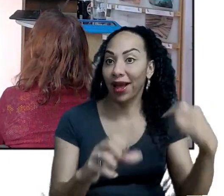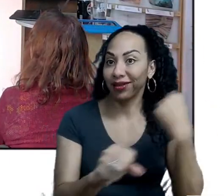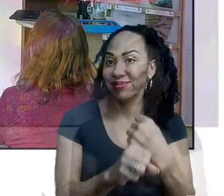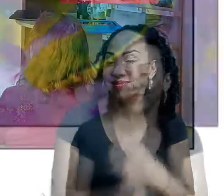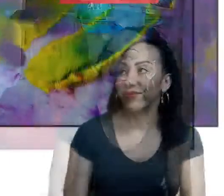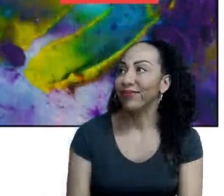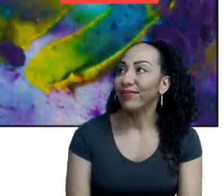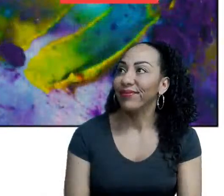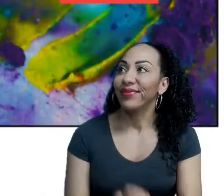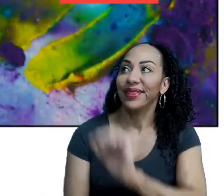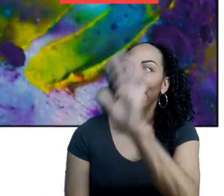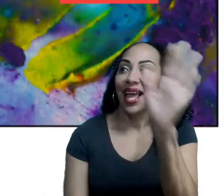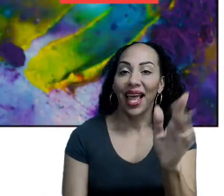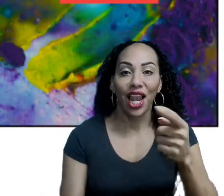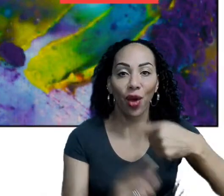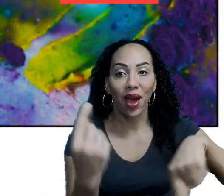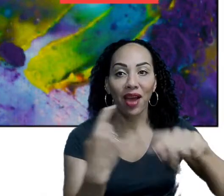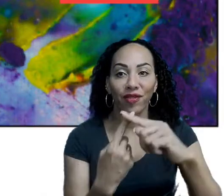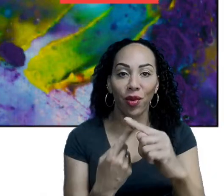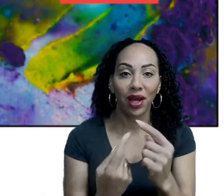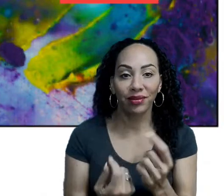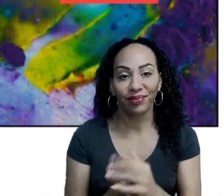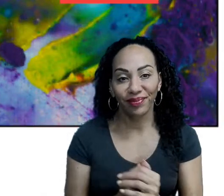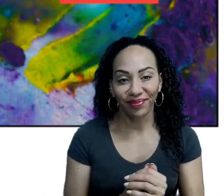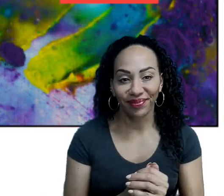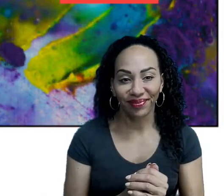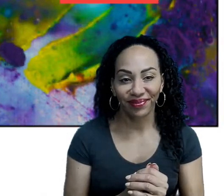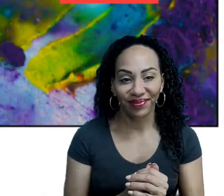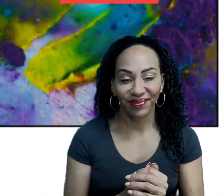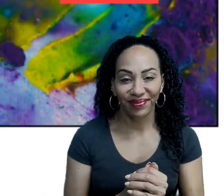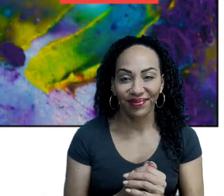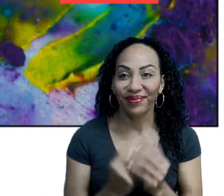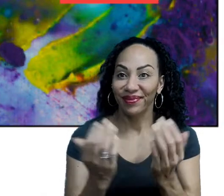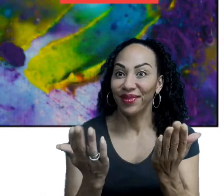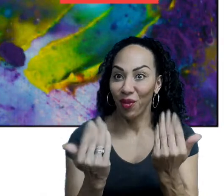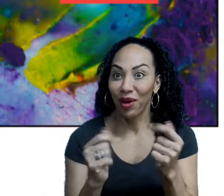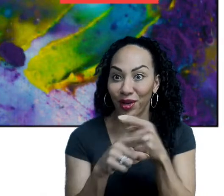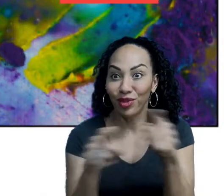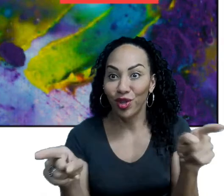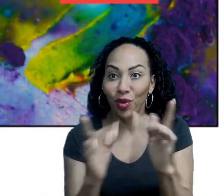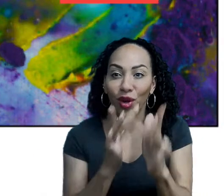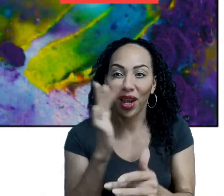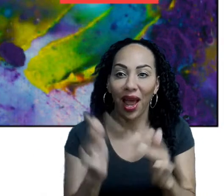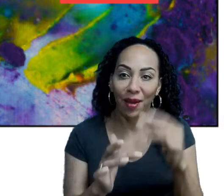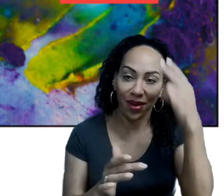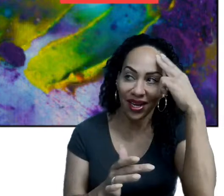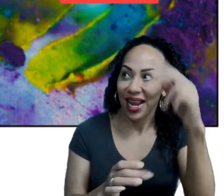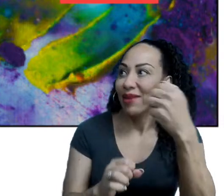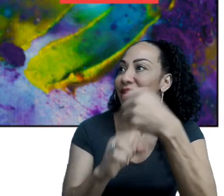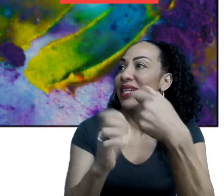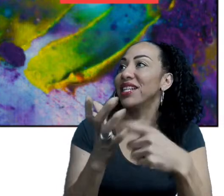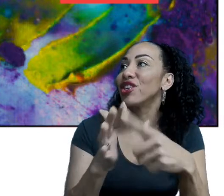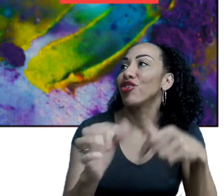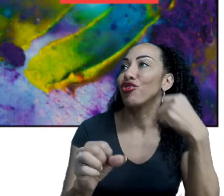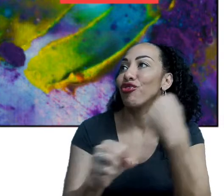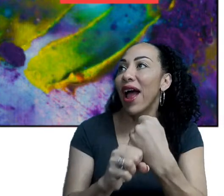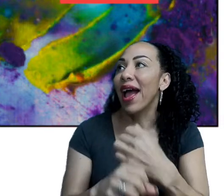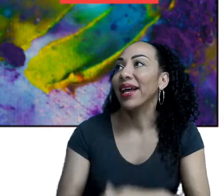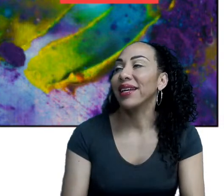Hello, everyone. Thanks for being here. And hello, everyone online as well. My name is Greg, as has already been said.